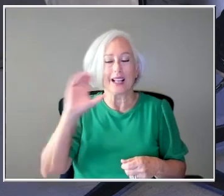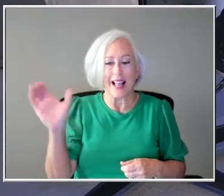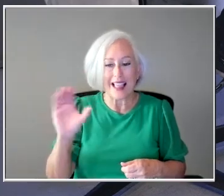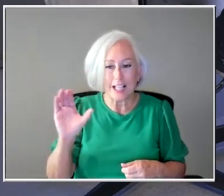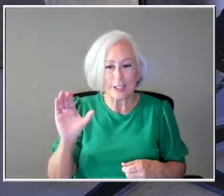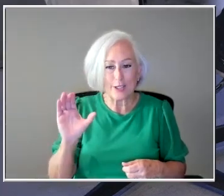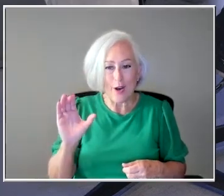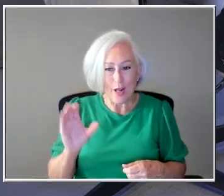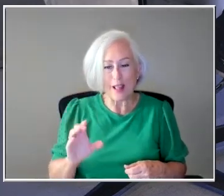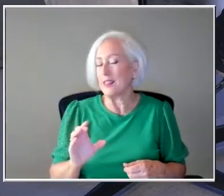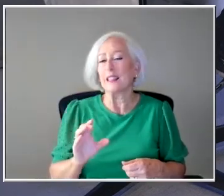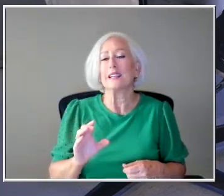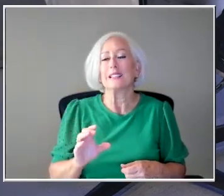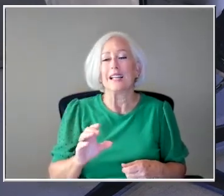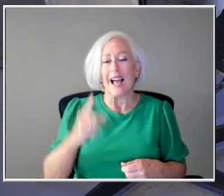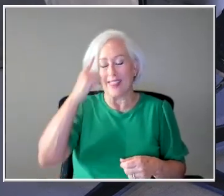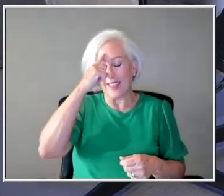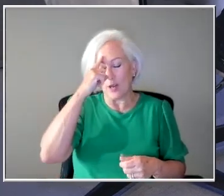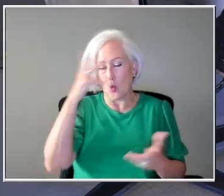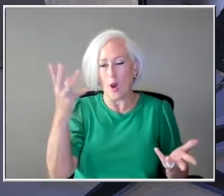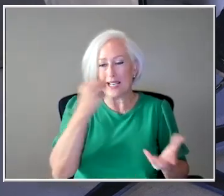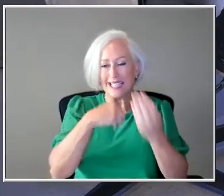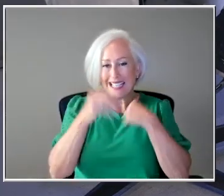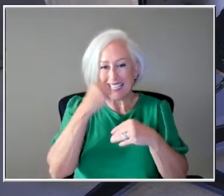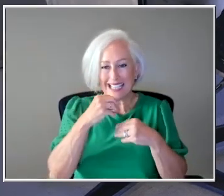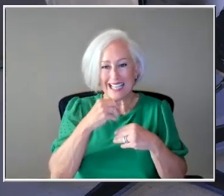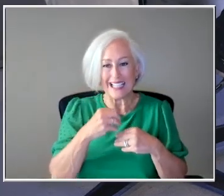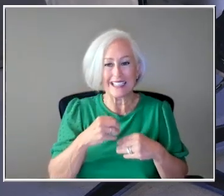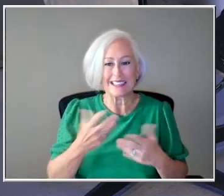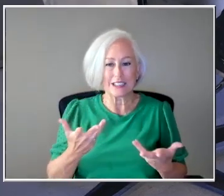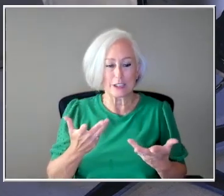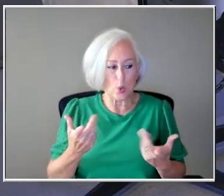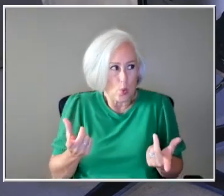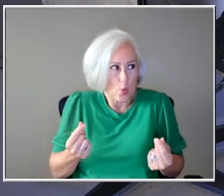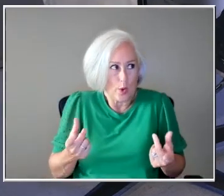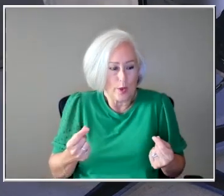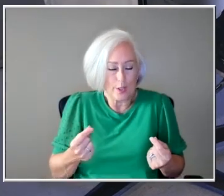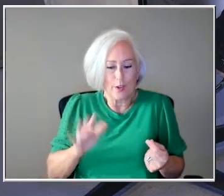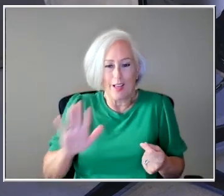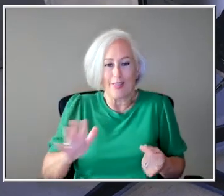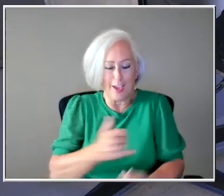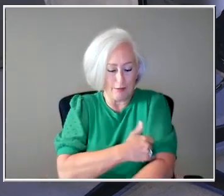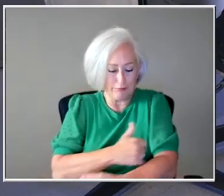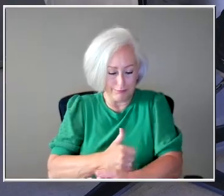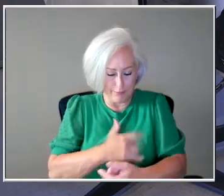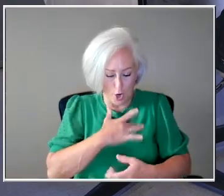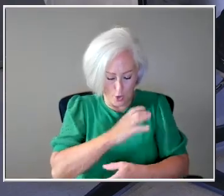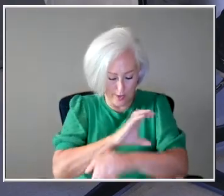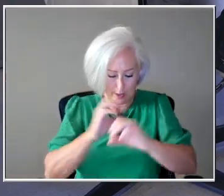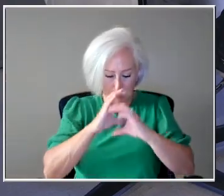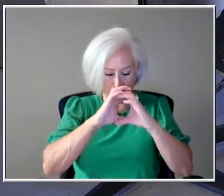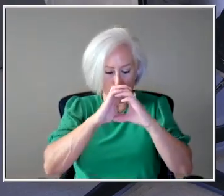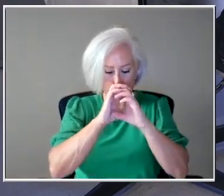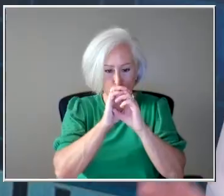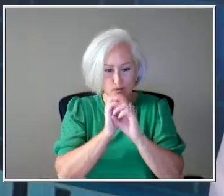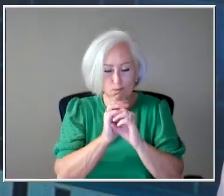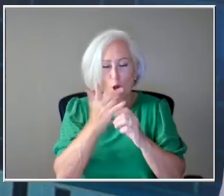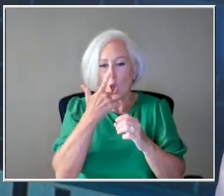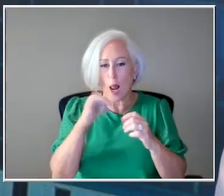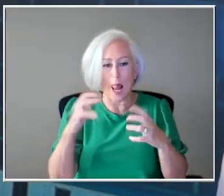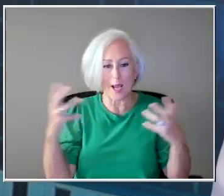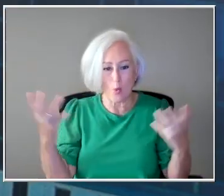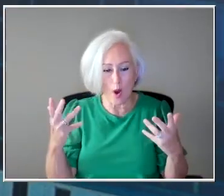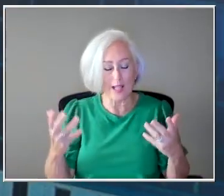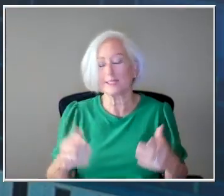they're eating and consuming. Right. I'm thinking, what are those arteries looking like now and down the road? I recommend for my patients, I deal with adults